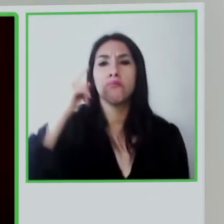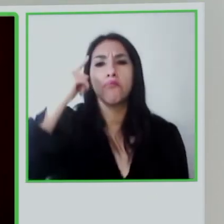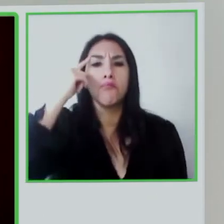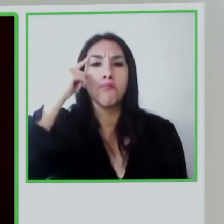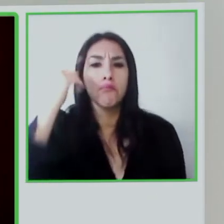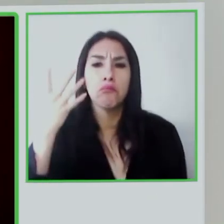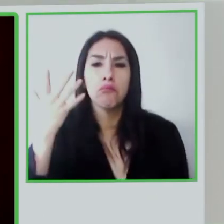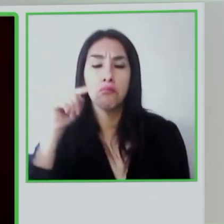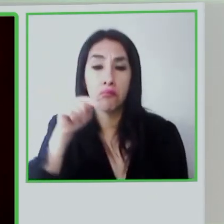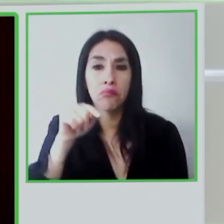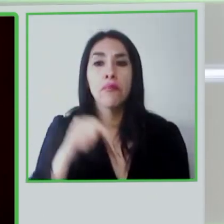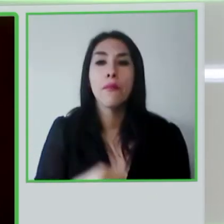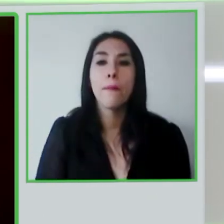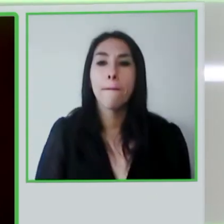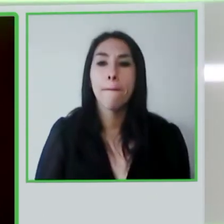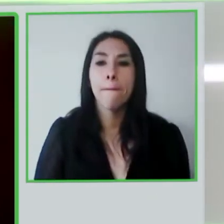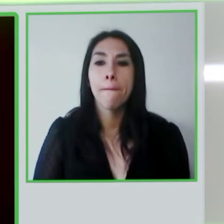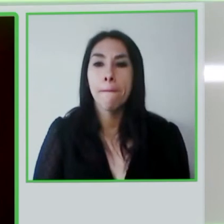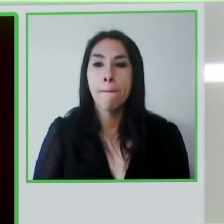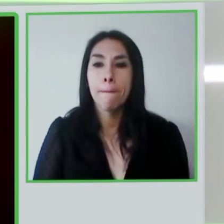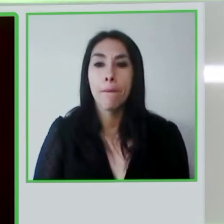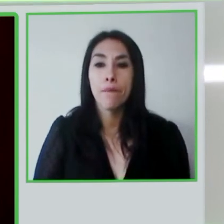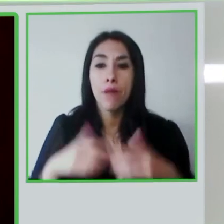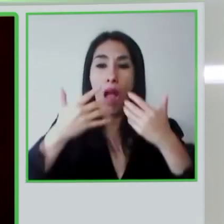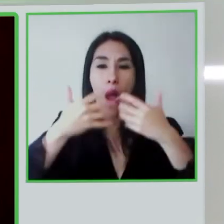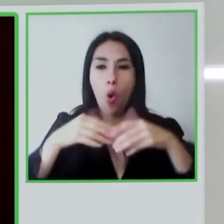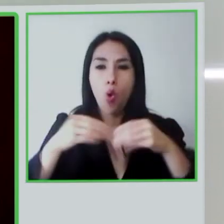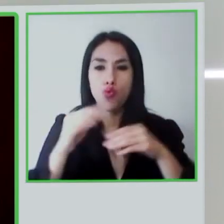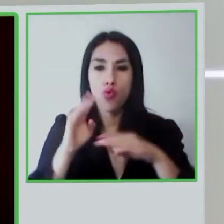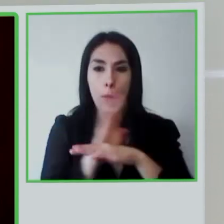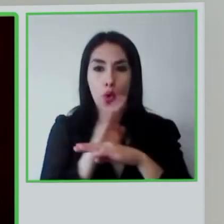How much time are you going to wait to change the lights?